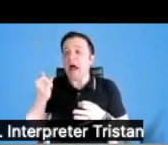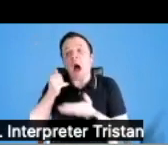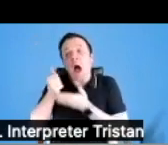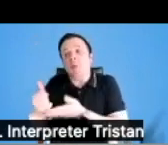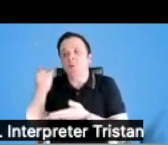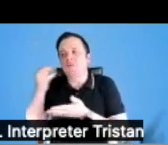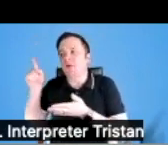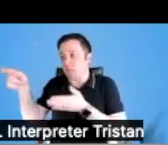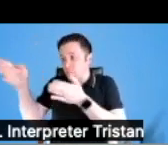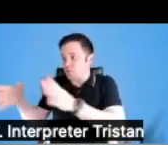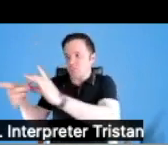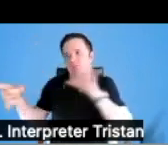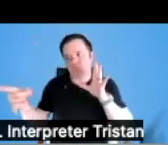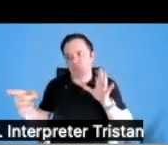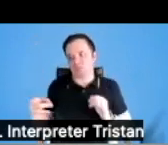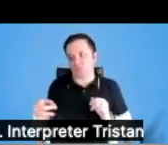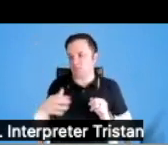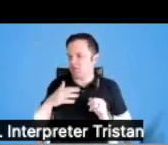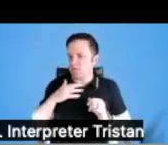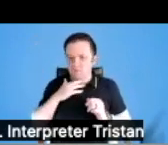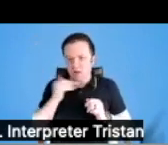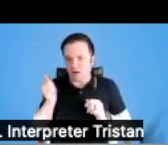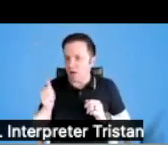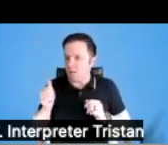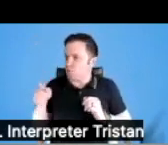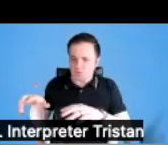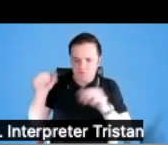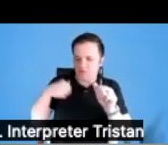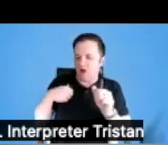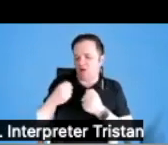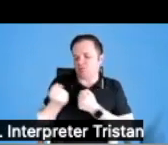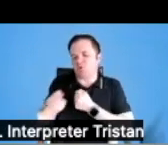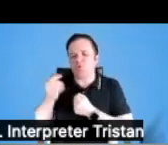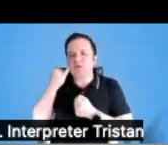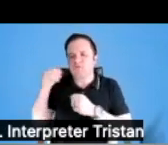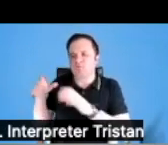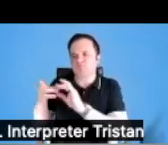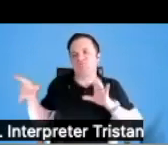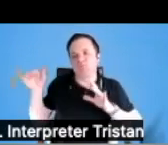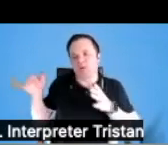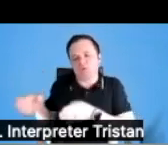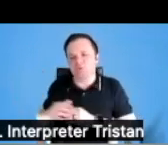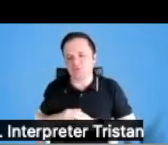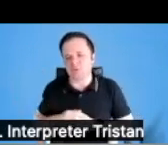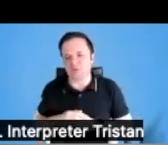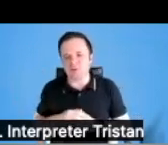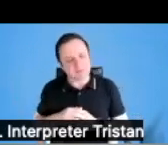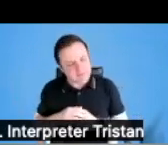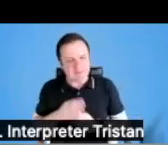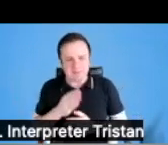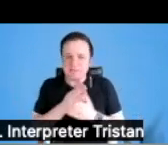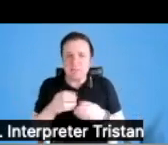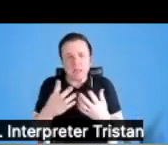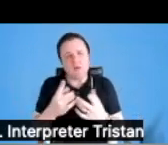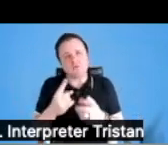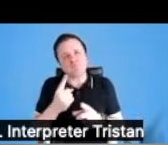relationship. Fed up with you, you leave, and then I'm here for you kind of reactions. Some provided very useful practical help,